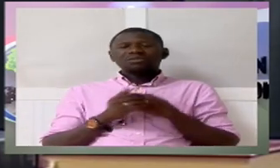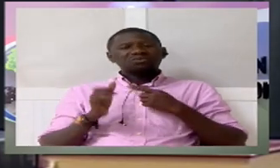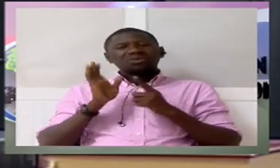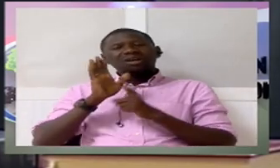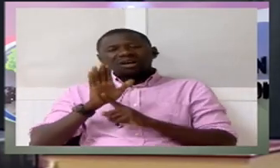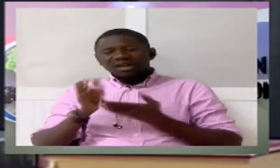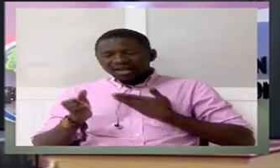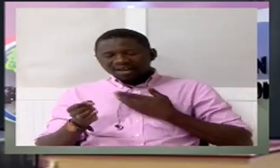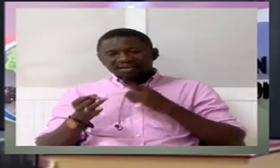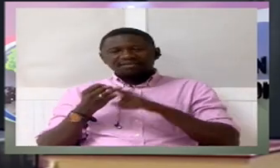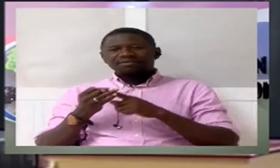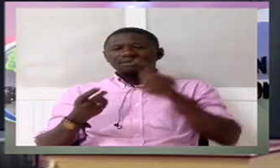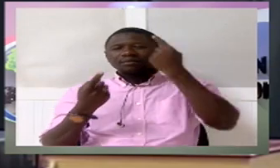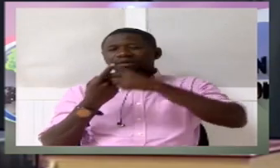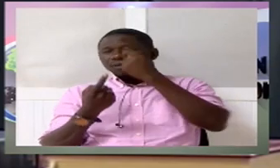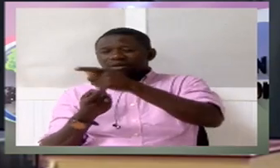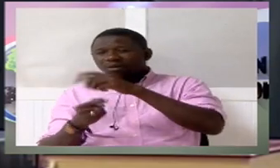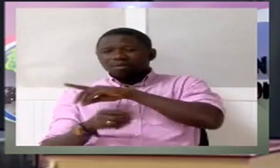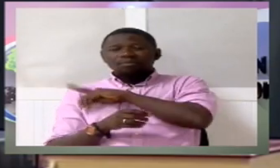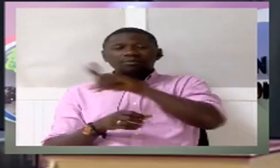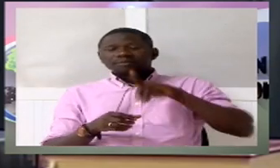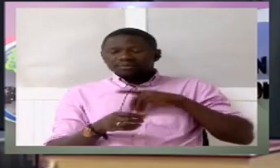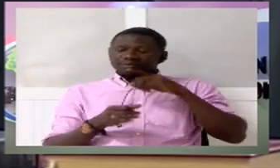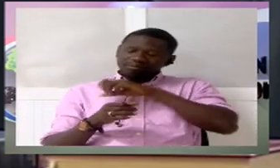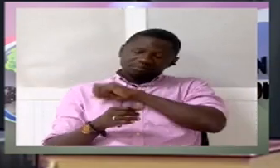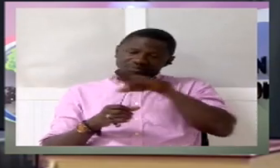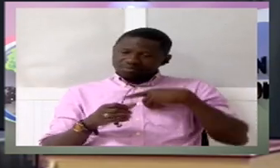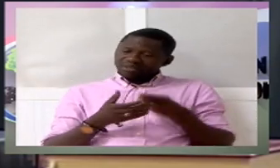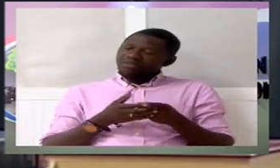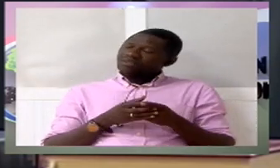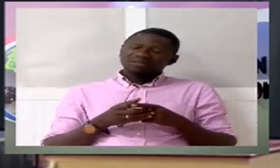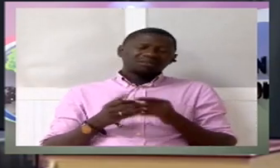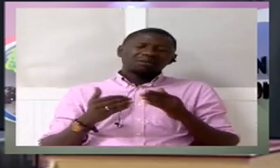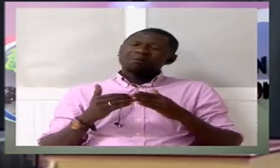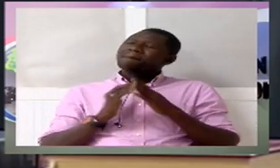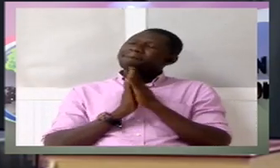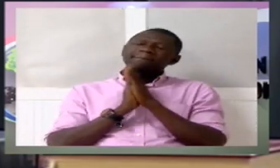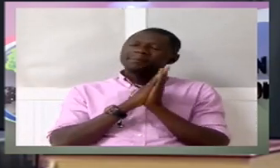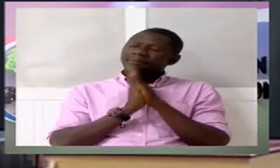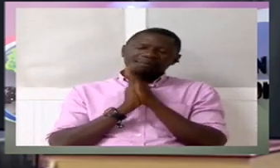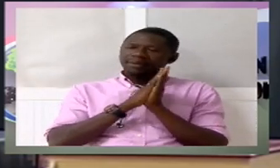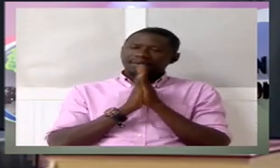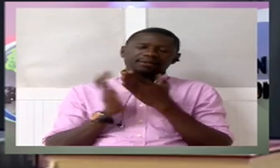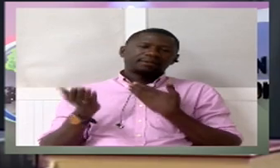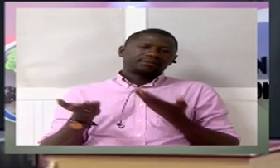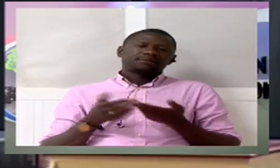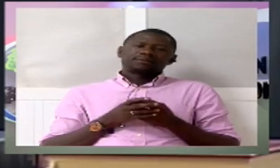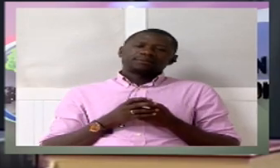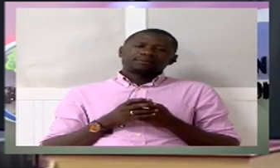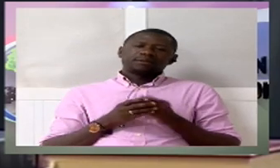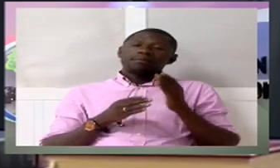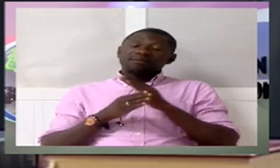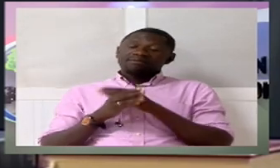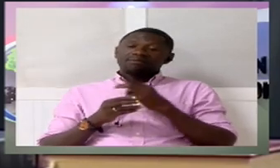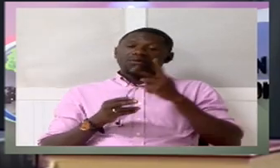a rented property. Hanika du laso to pour mel na luaso mel luaso kela damendo. It's a big problem. Aketanyim bul kole ya kubal. Before Yaya Jammeh's